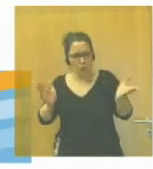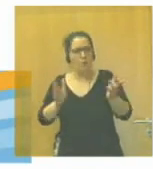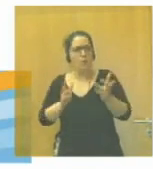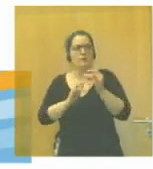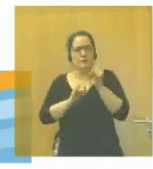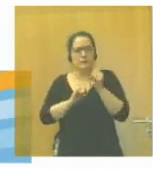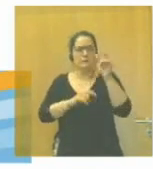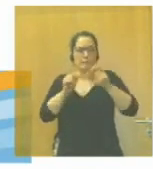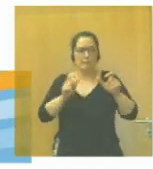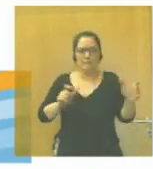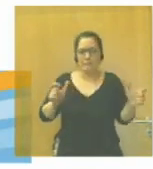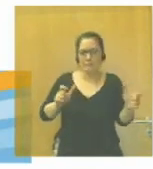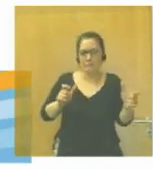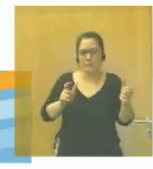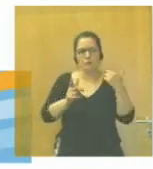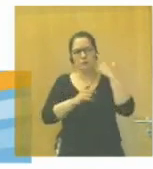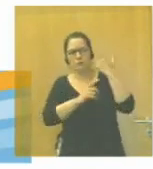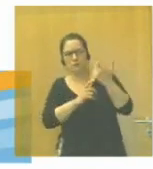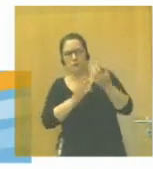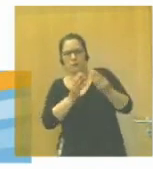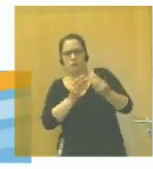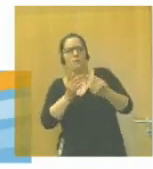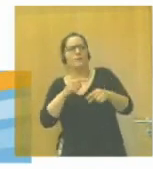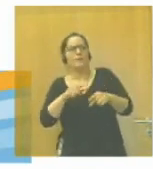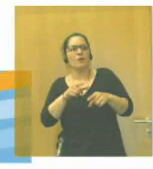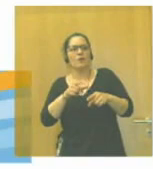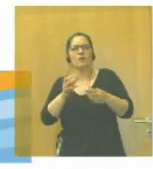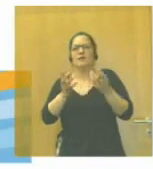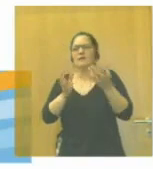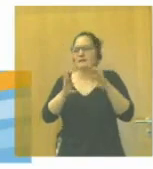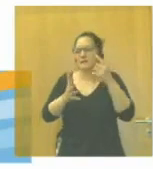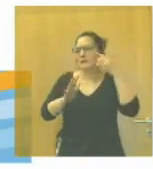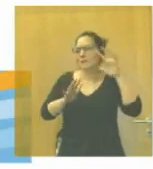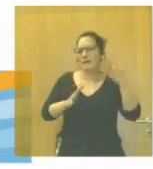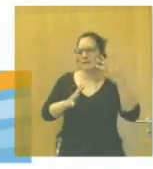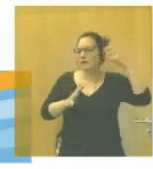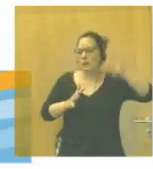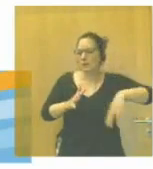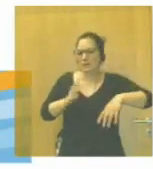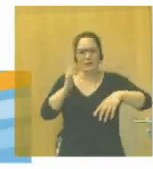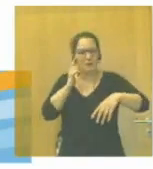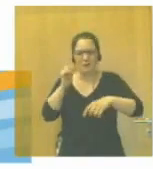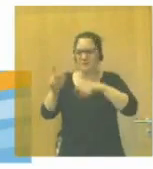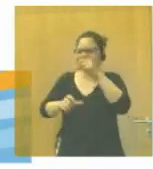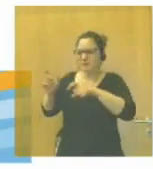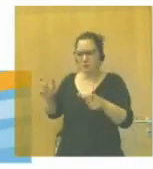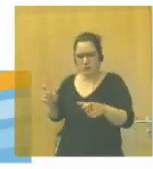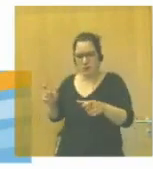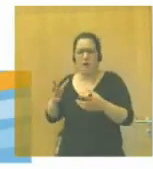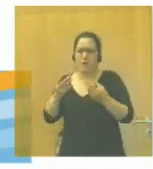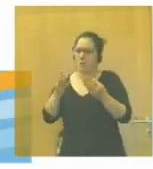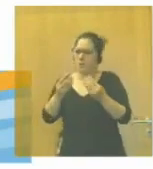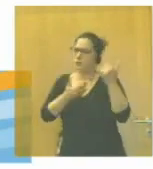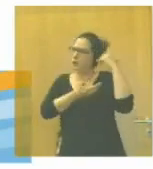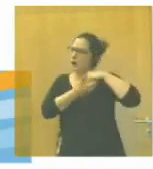by suicide. There are many, many more people who have had thoughts of suicide than who ultimately die by suicide. It's critical that we really